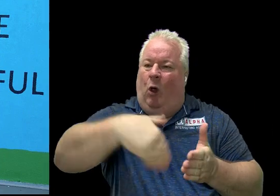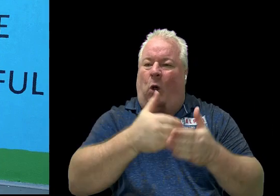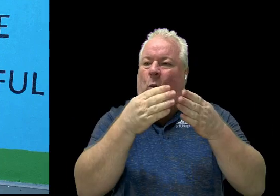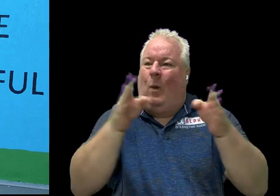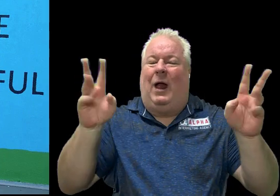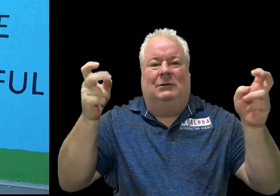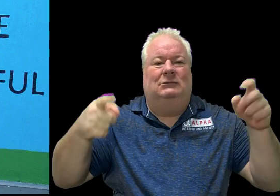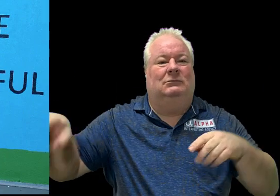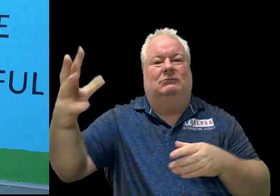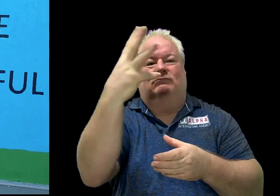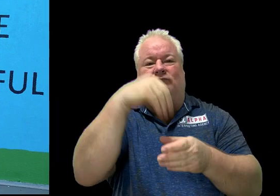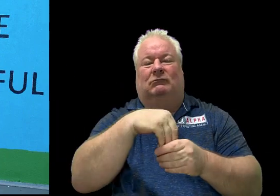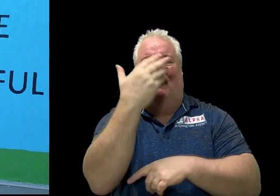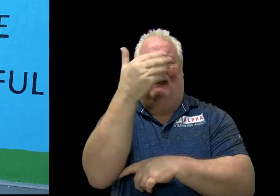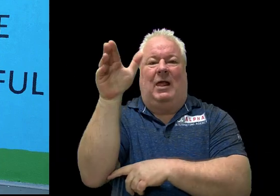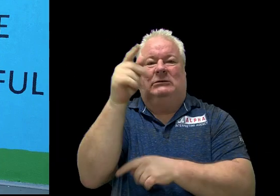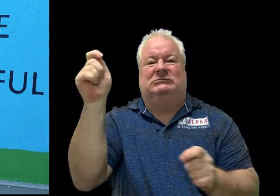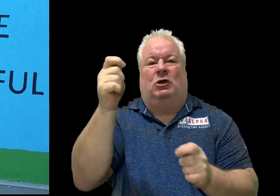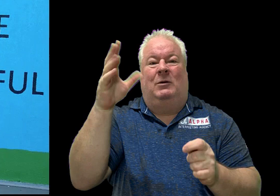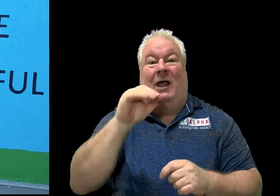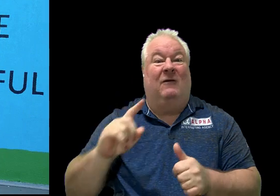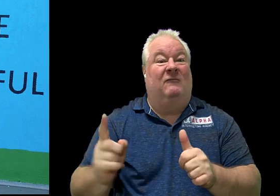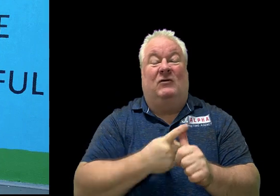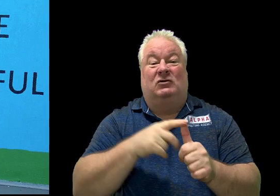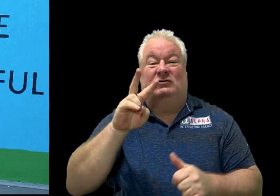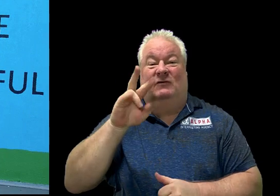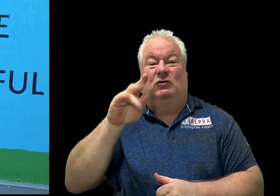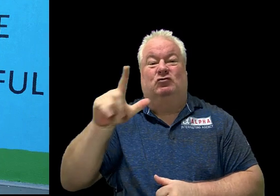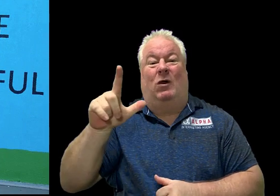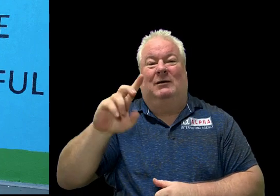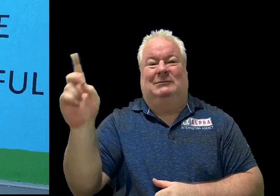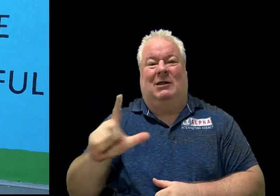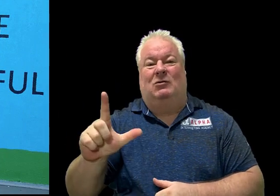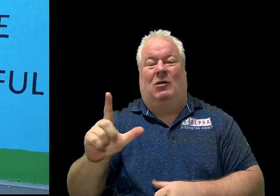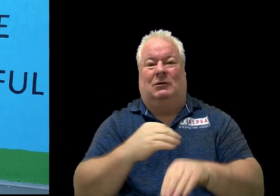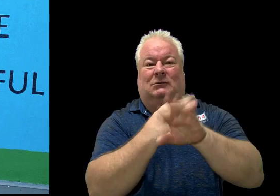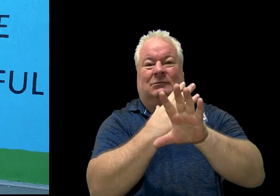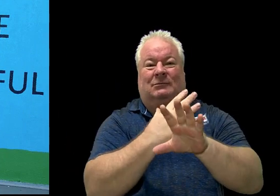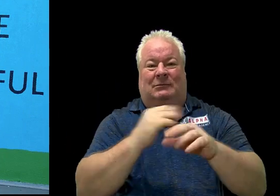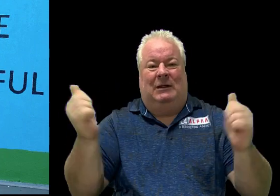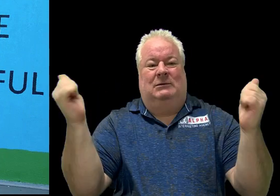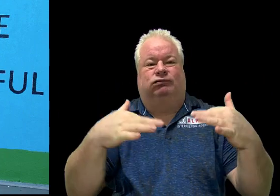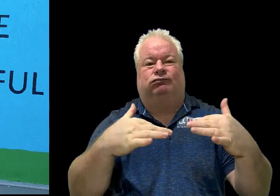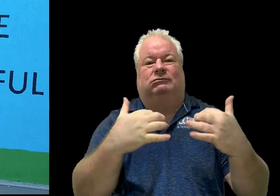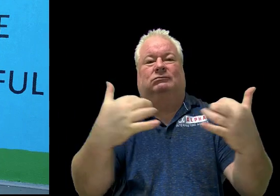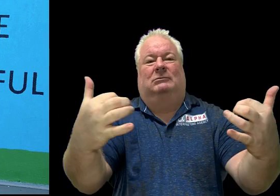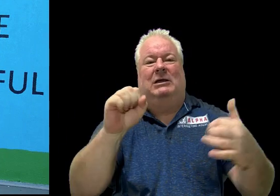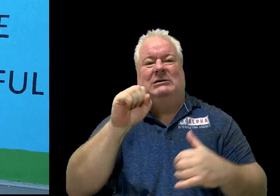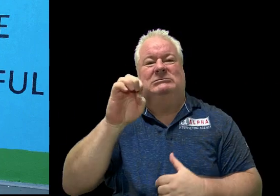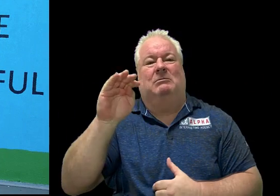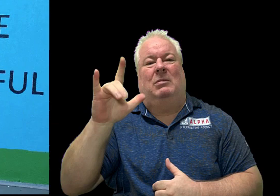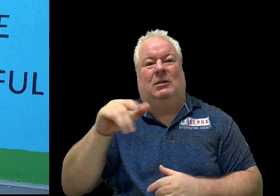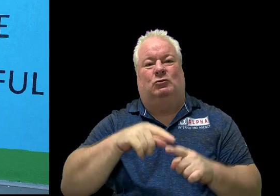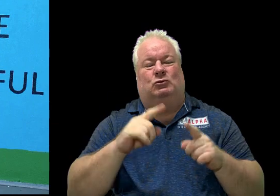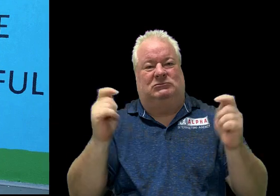flag ceremony and our first virtual distance learning assembly celebrating our soaring students for